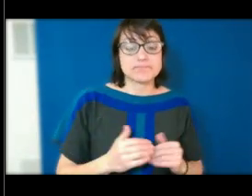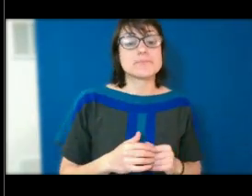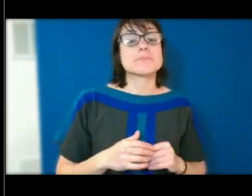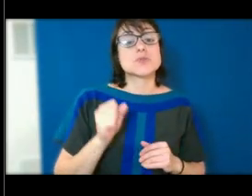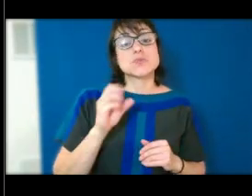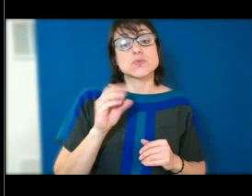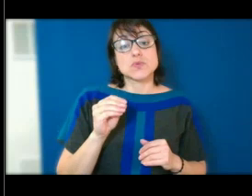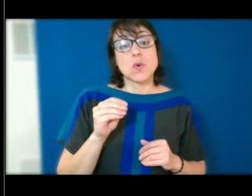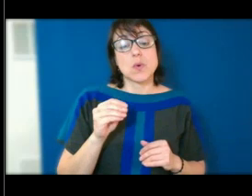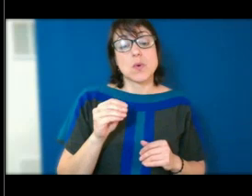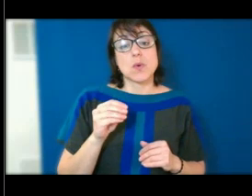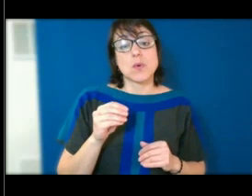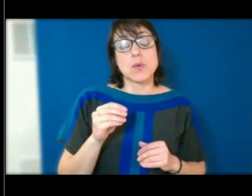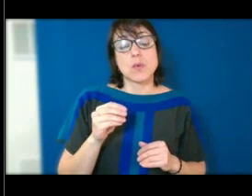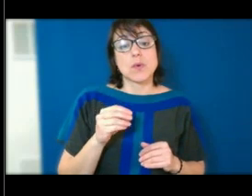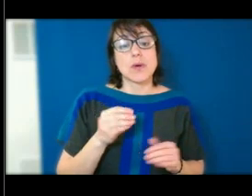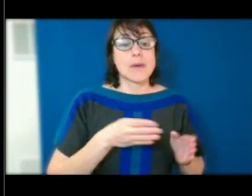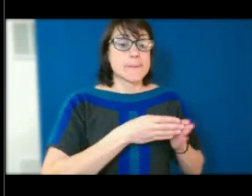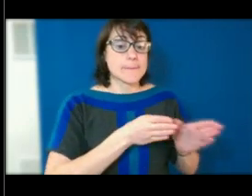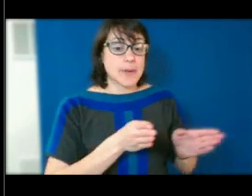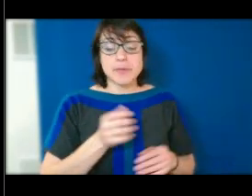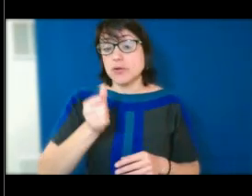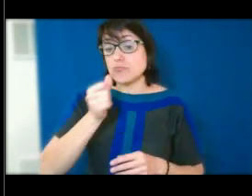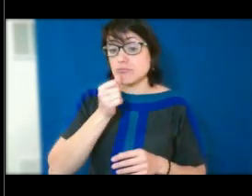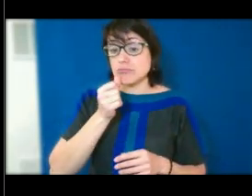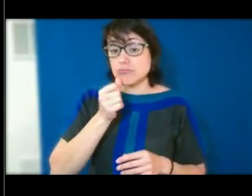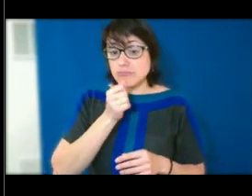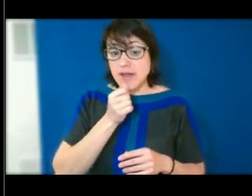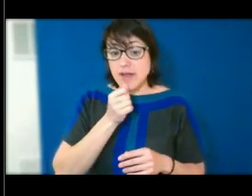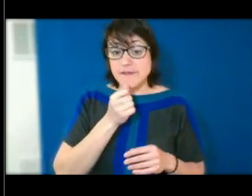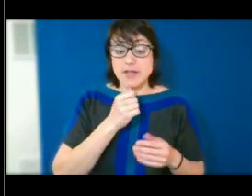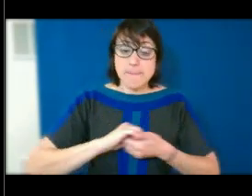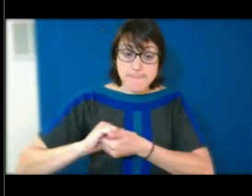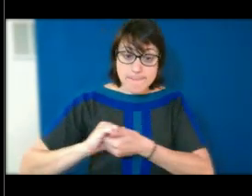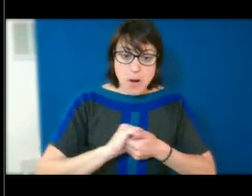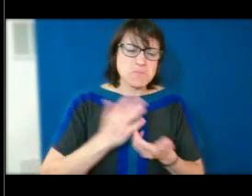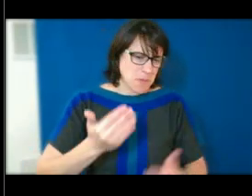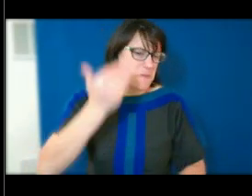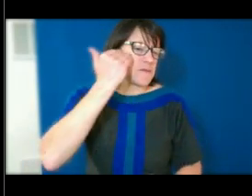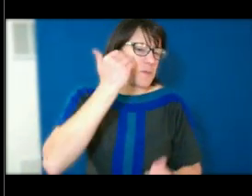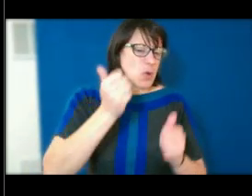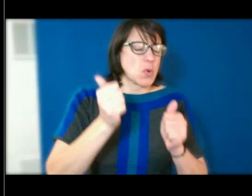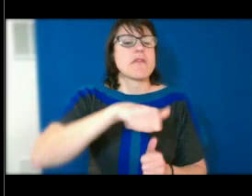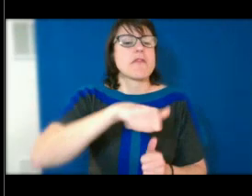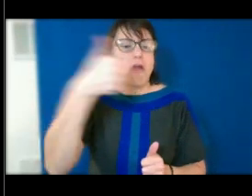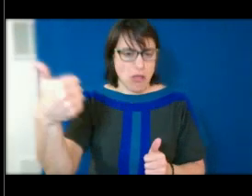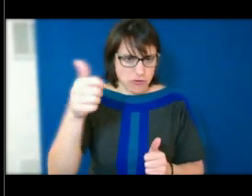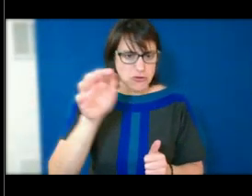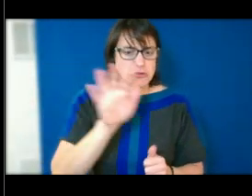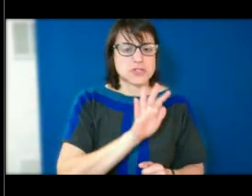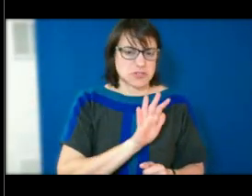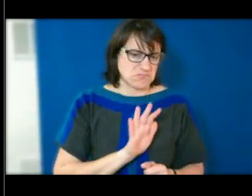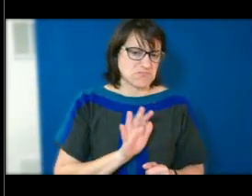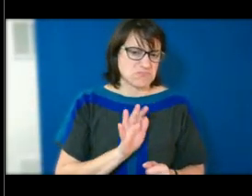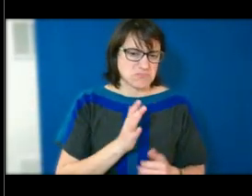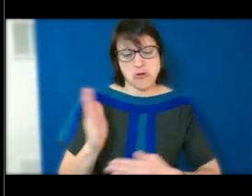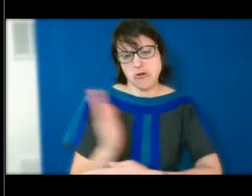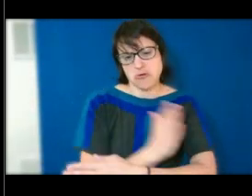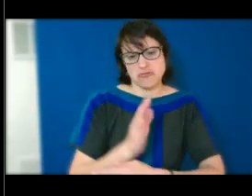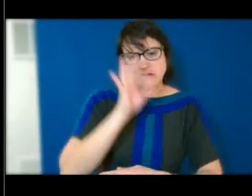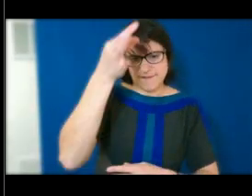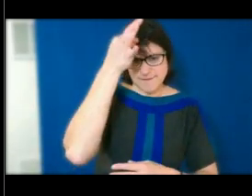partnerships, I'm sure you're familiar with others across the federal landscape. The one that I came from most recently was within